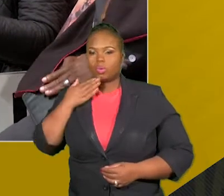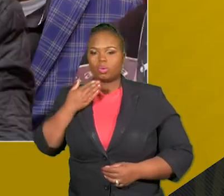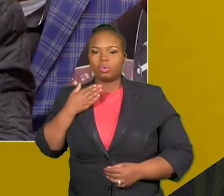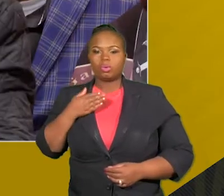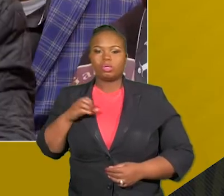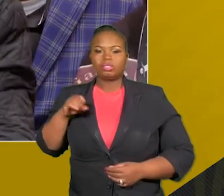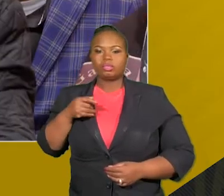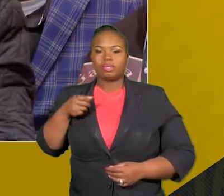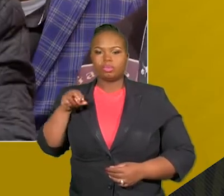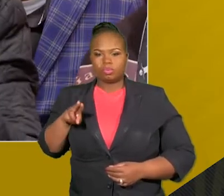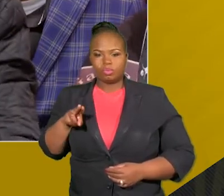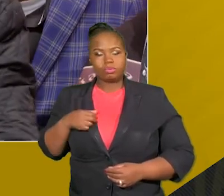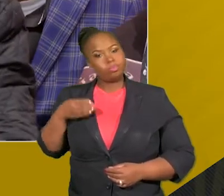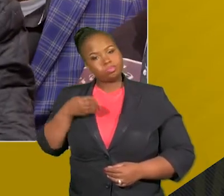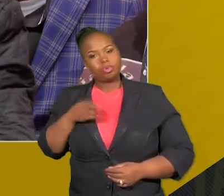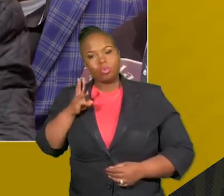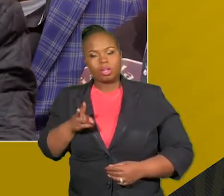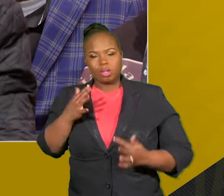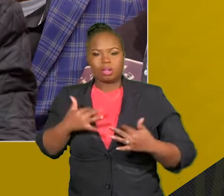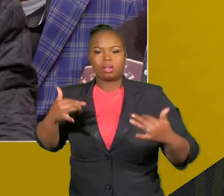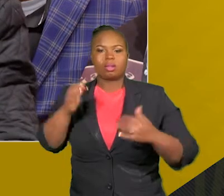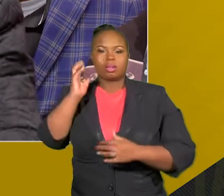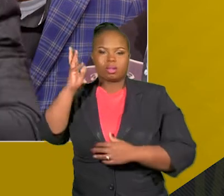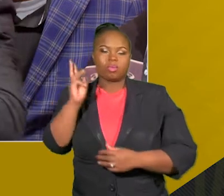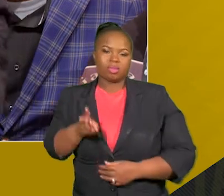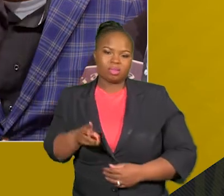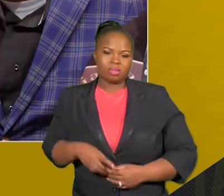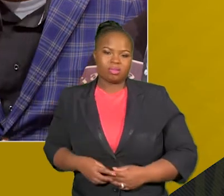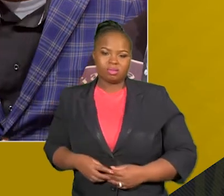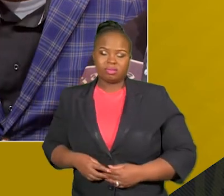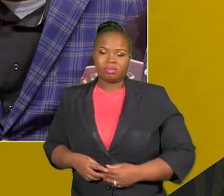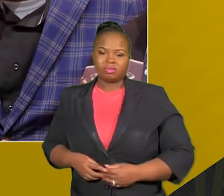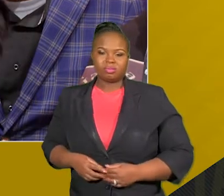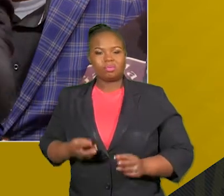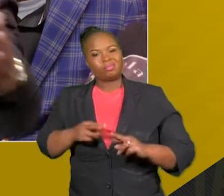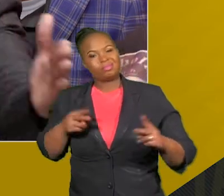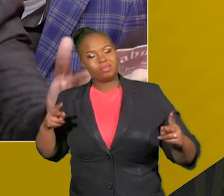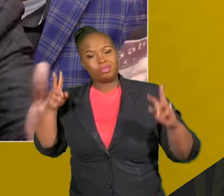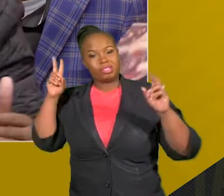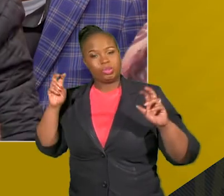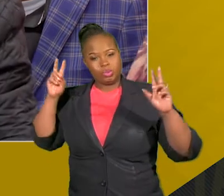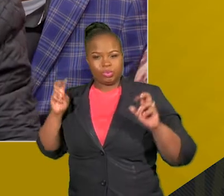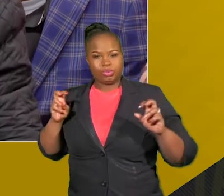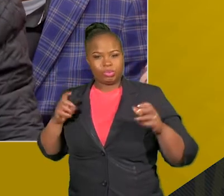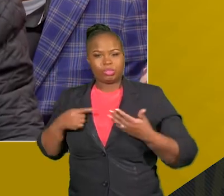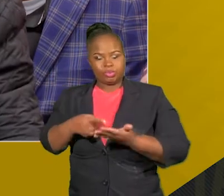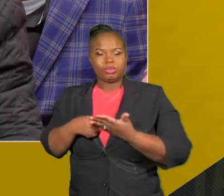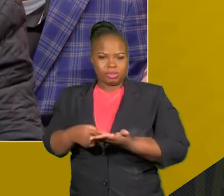Minister Susan Shabangu, she's actually coming as of her addresser. Mm-hmm. So all lama issues as kuluma